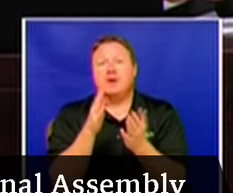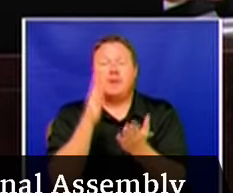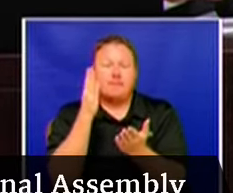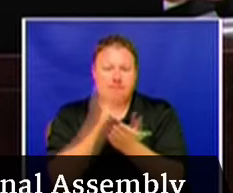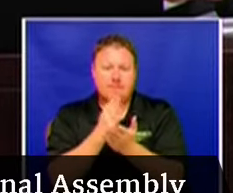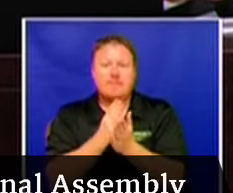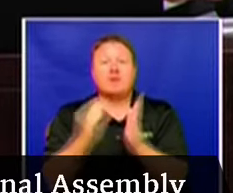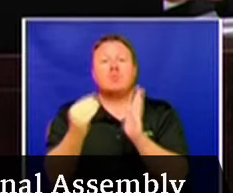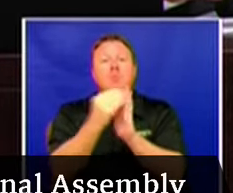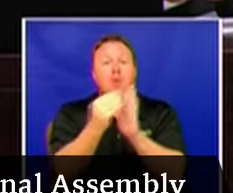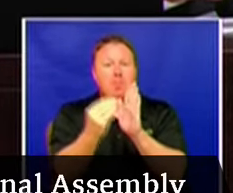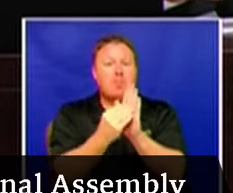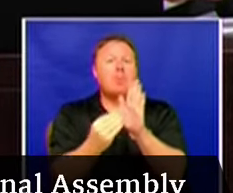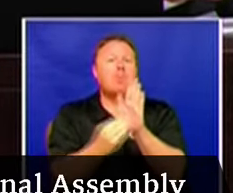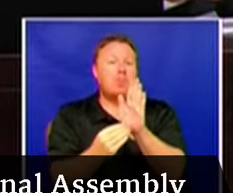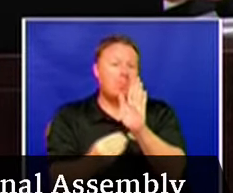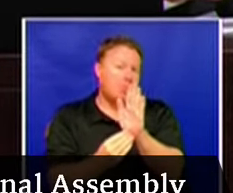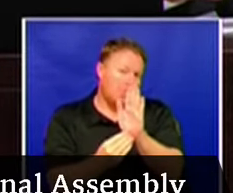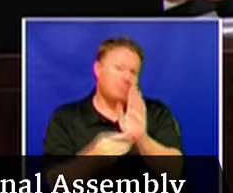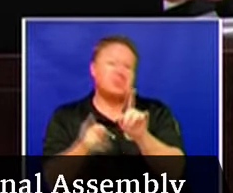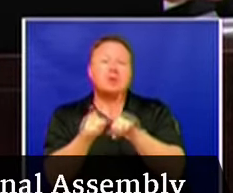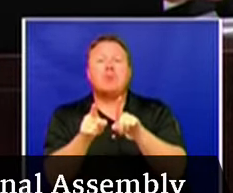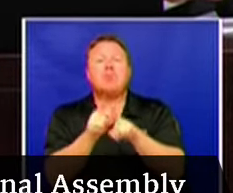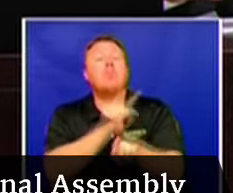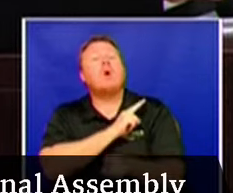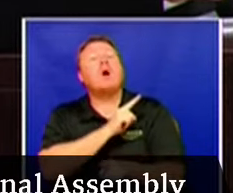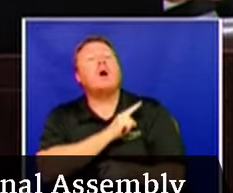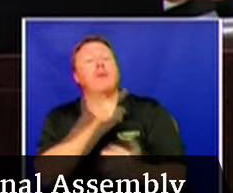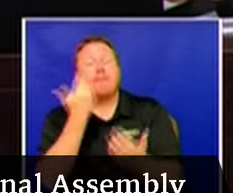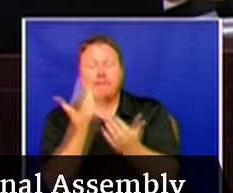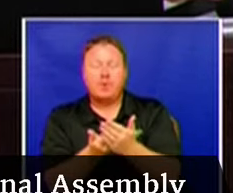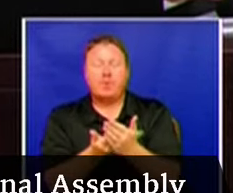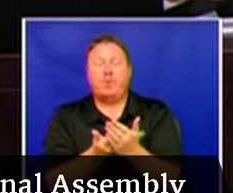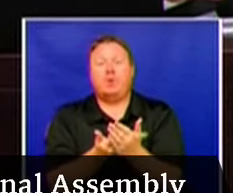or employed so that it is able to